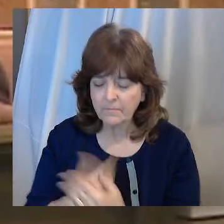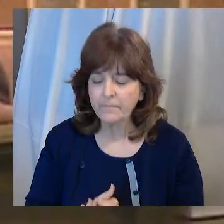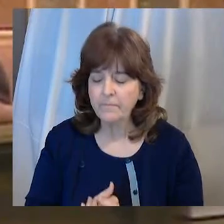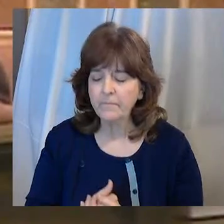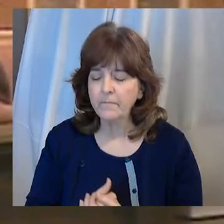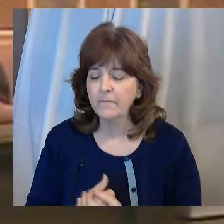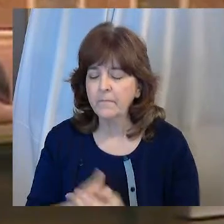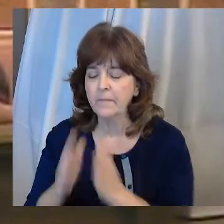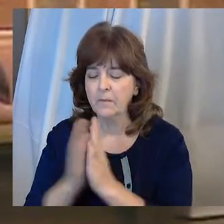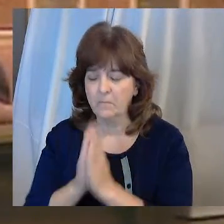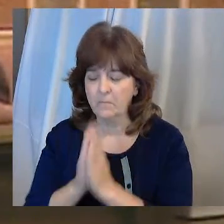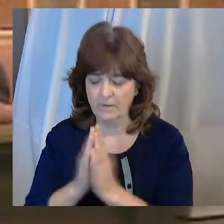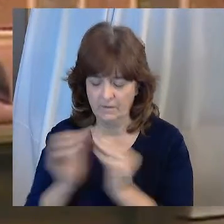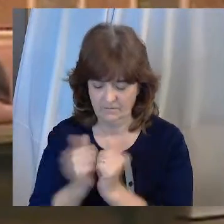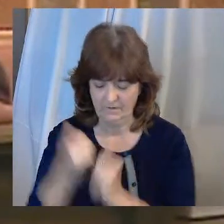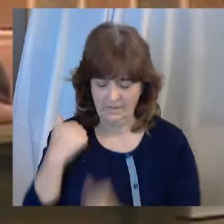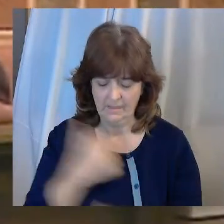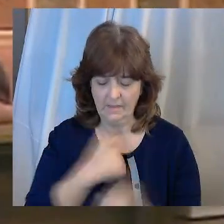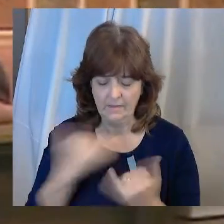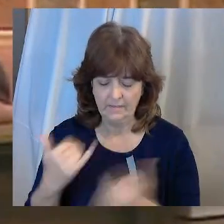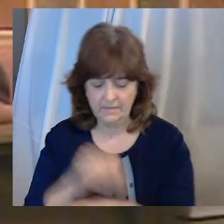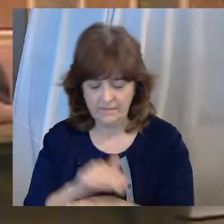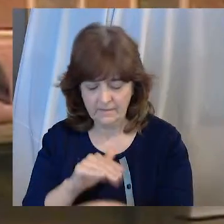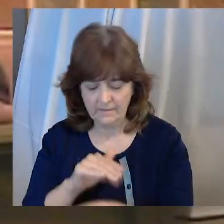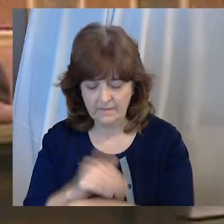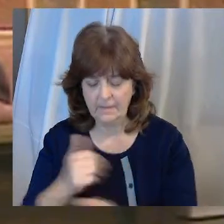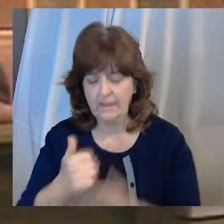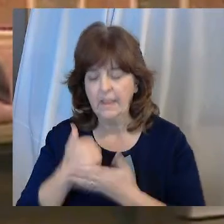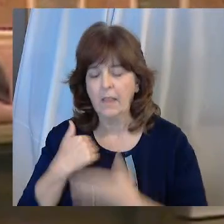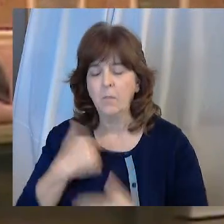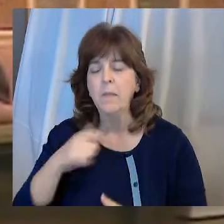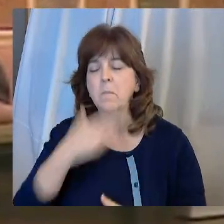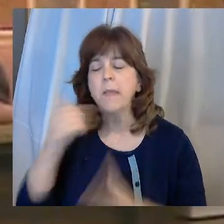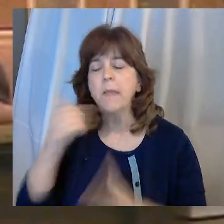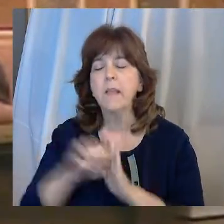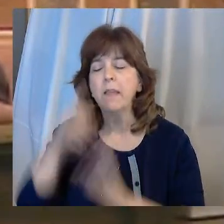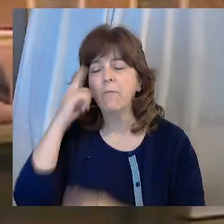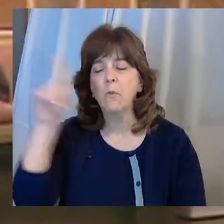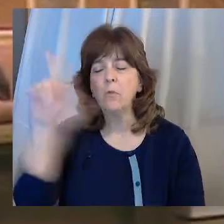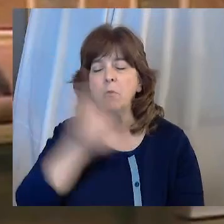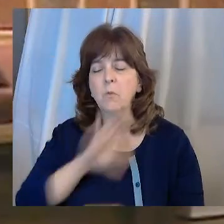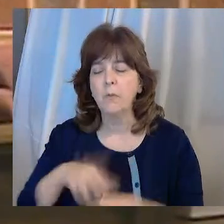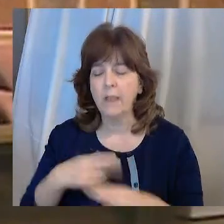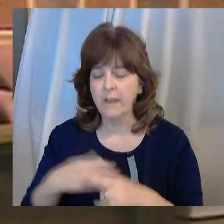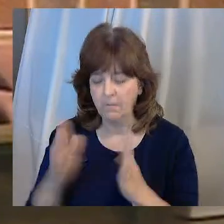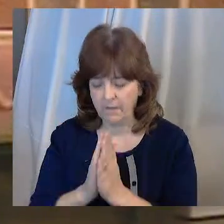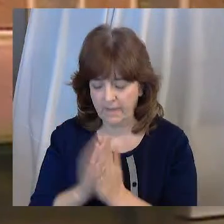back home safely this evening and help us to be better examples for you. In Christ's name we pray. Amen.